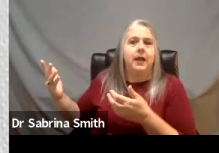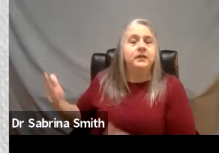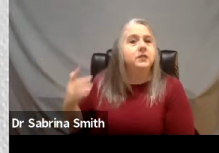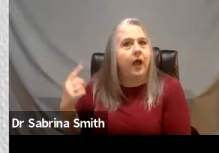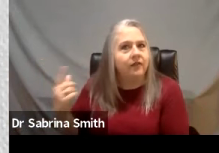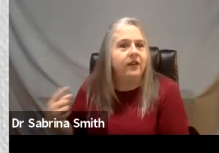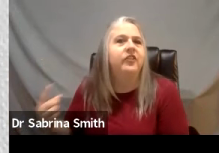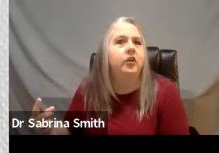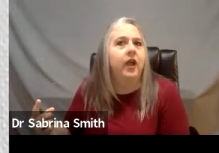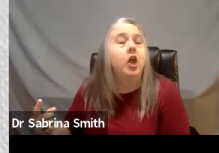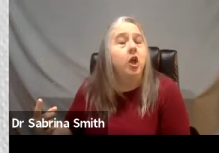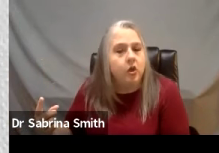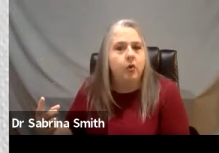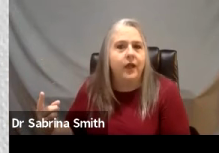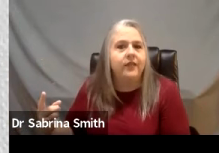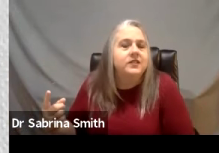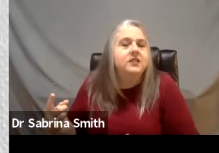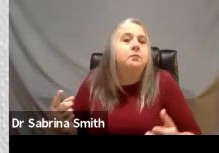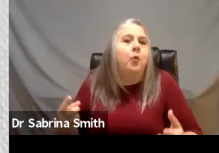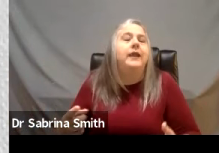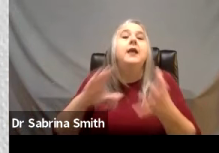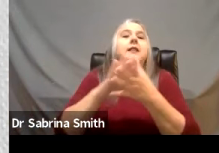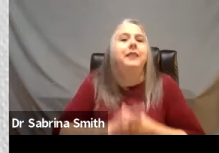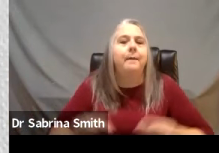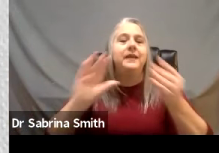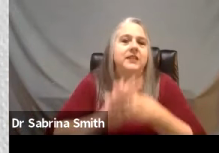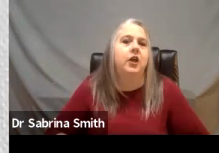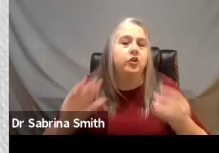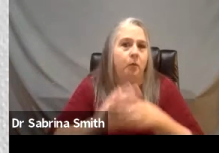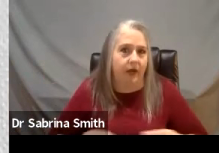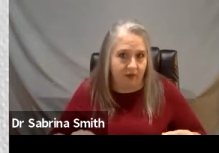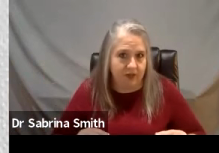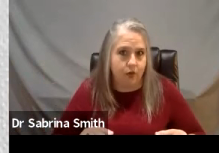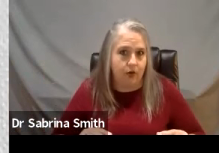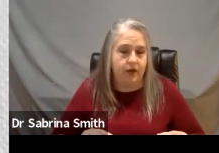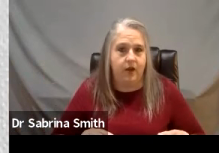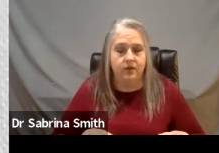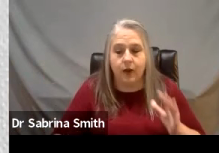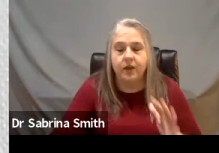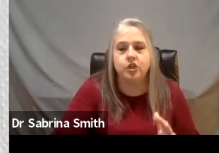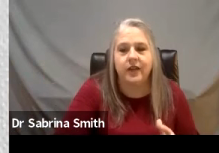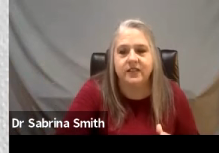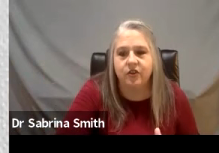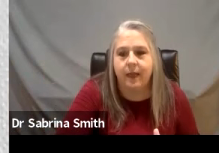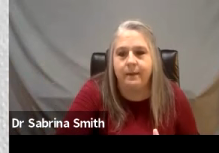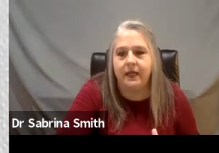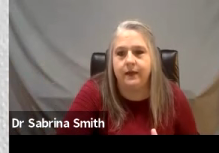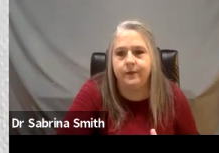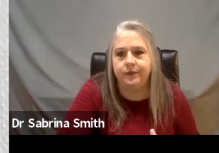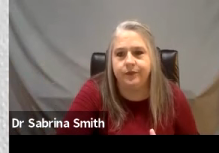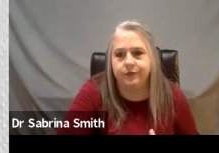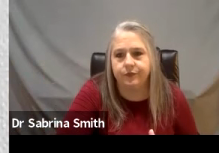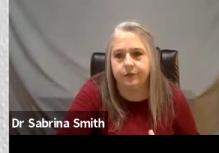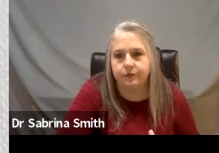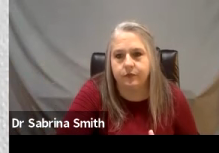going to happen. So I've got to figure out, oh, okay, this is the point. Let me tell you the point of what's going on here. So I'm going to transfer that meaning.